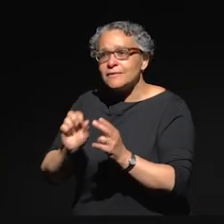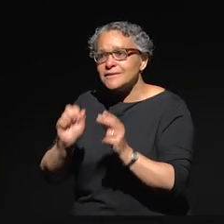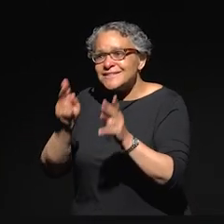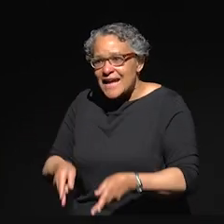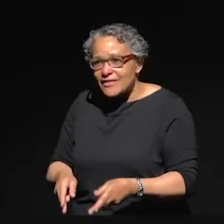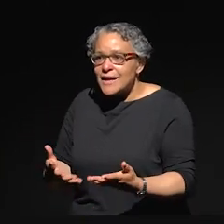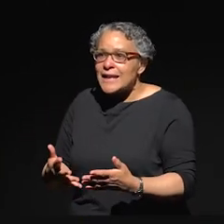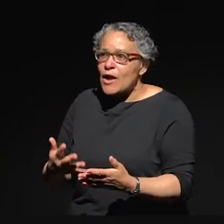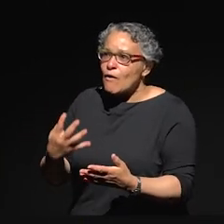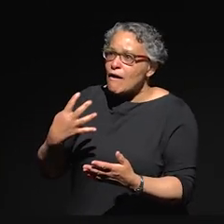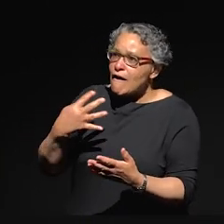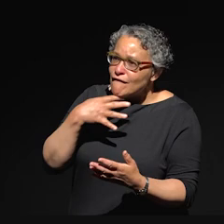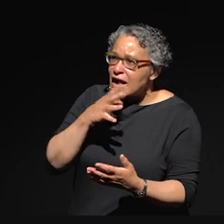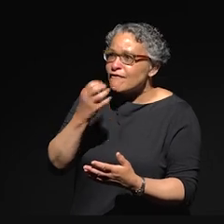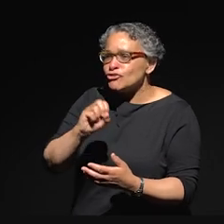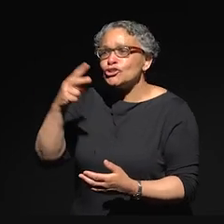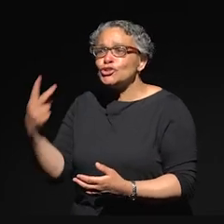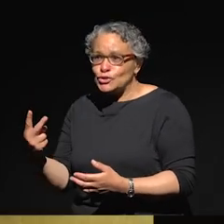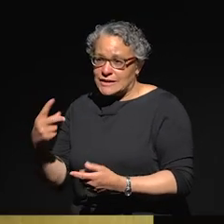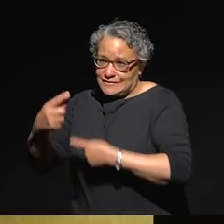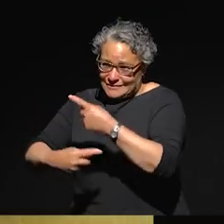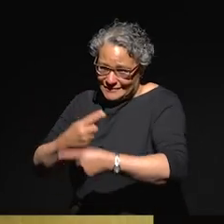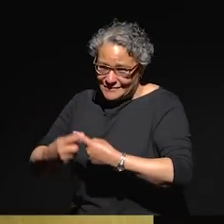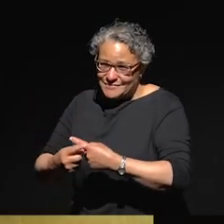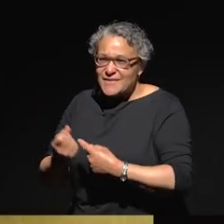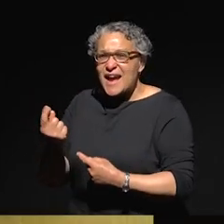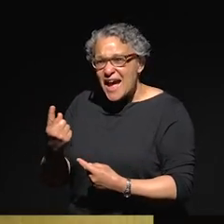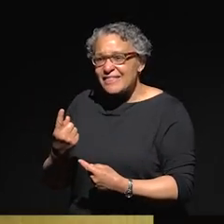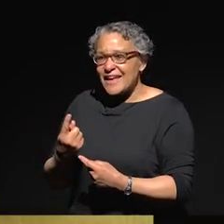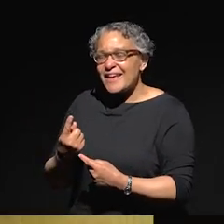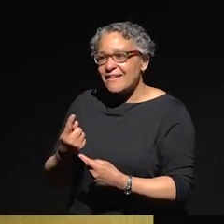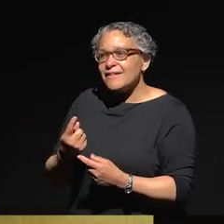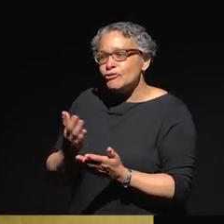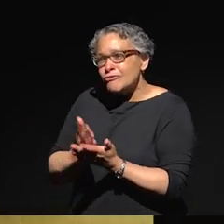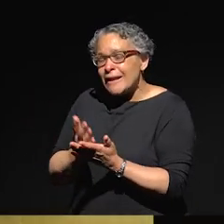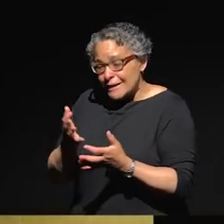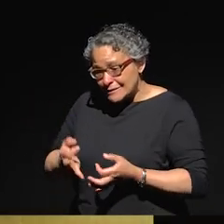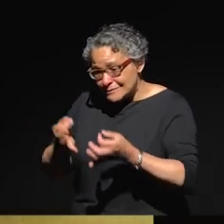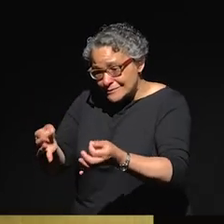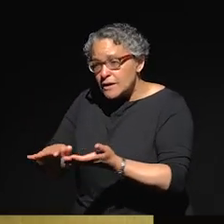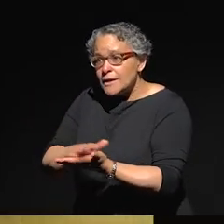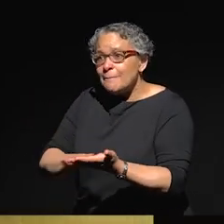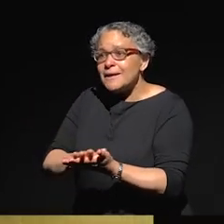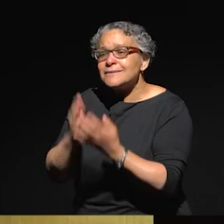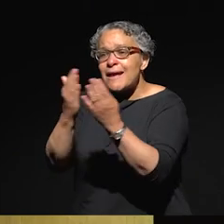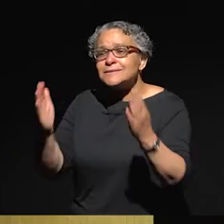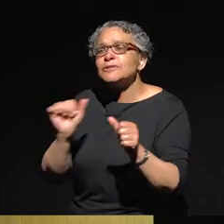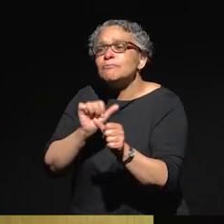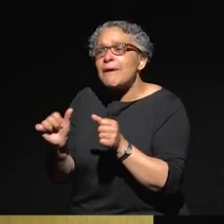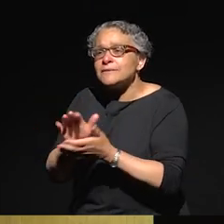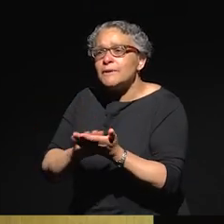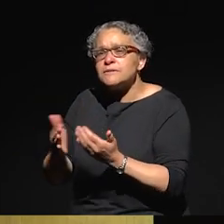anniversary. And I think actually in some ways the exhibition is better for it. We had more time to think about